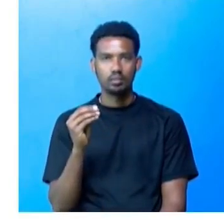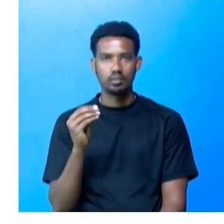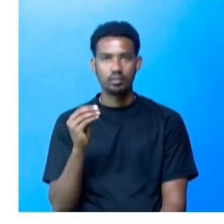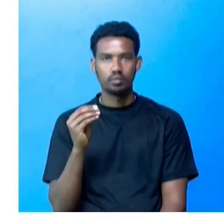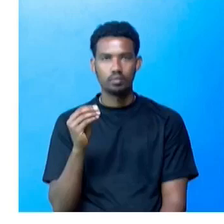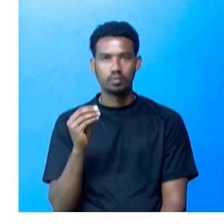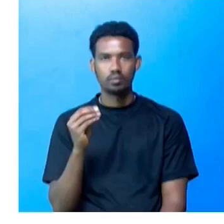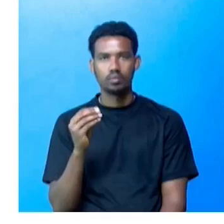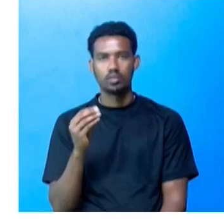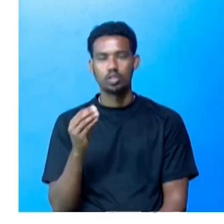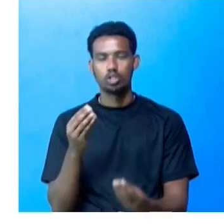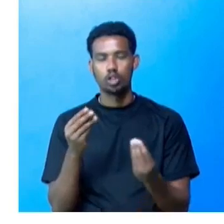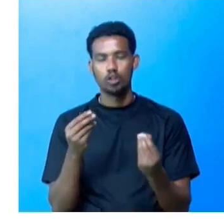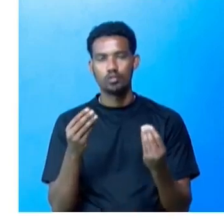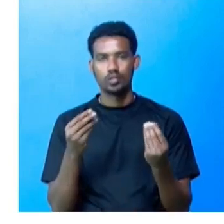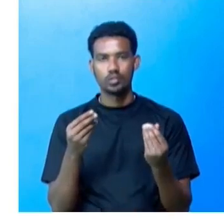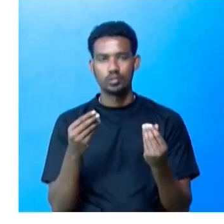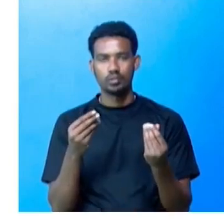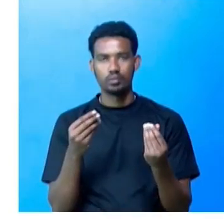soft